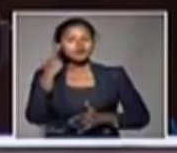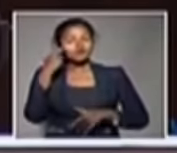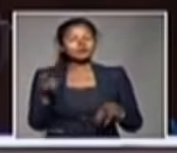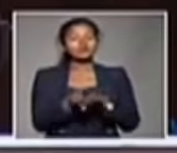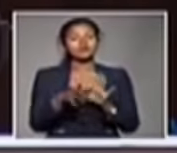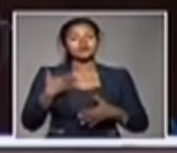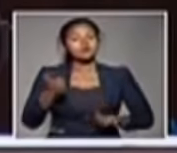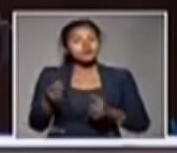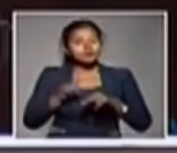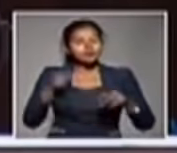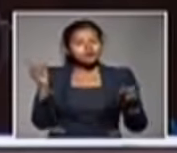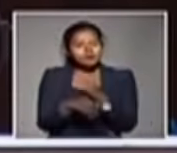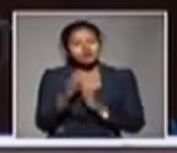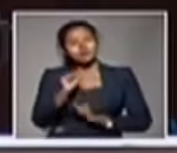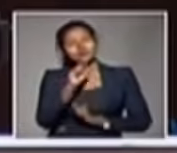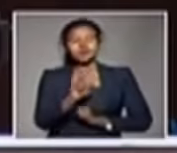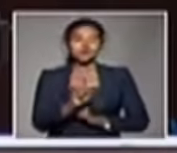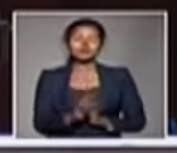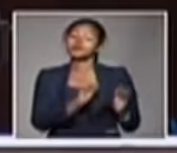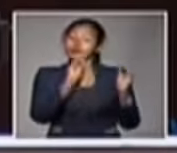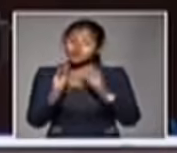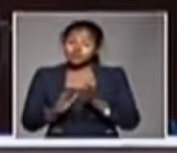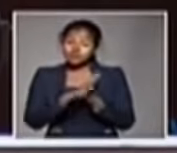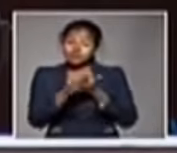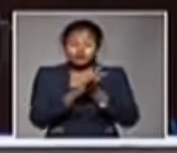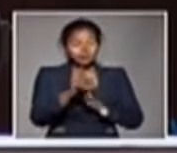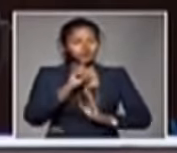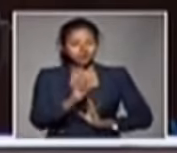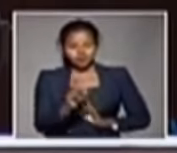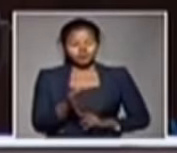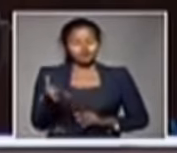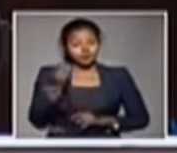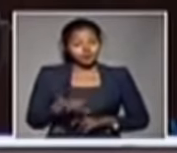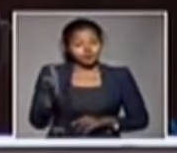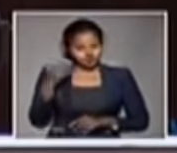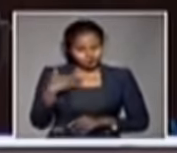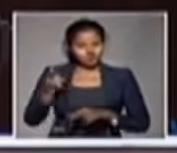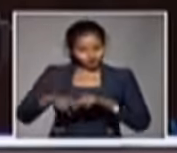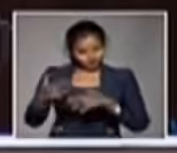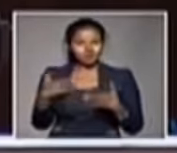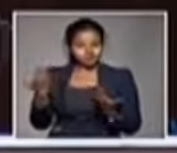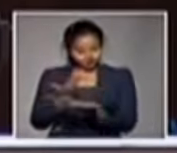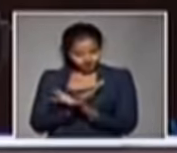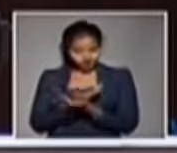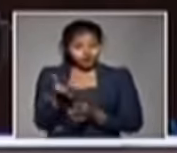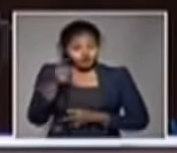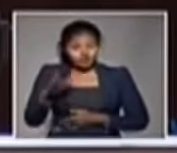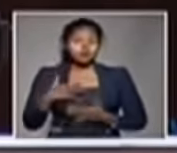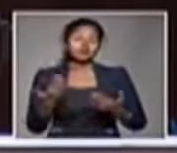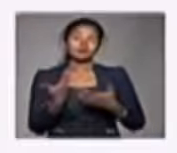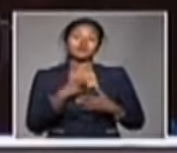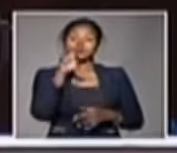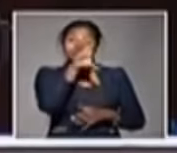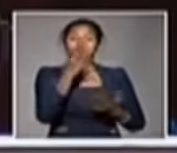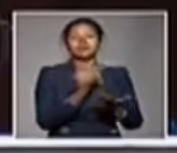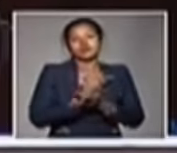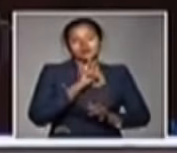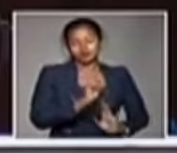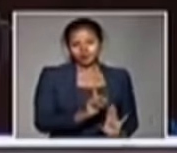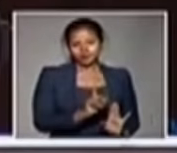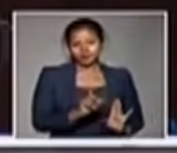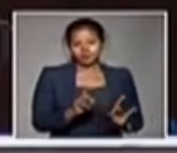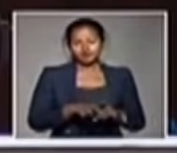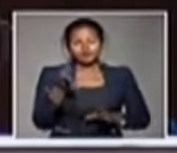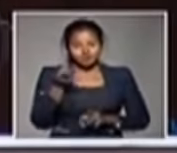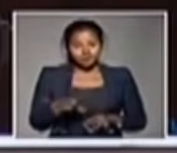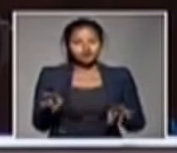Caesar, but then Antonio explained that although he loved Caesar, he loved Rome even more. I love my country more